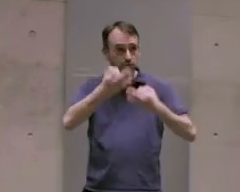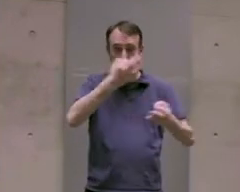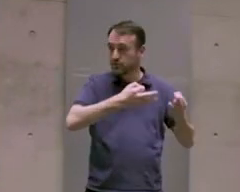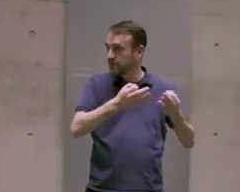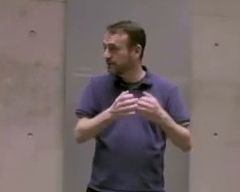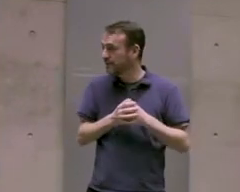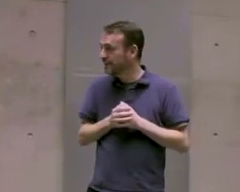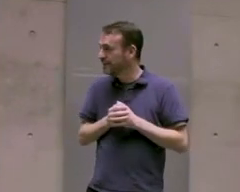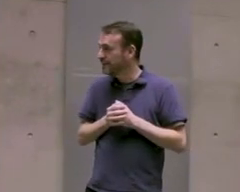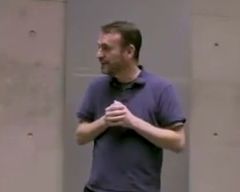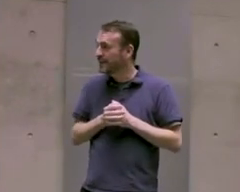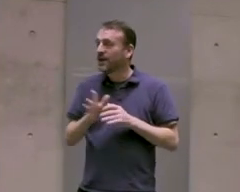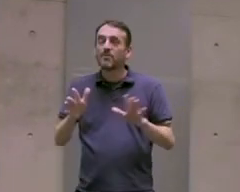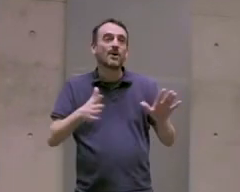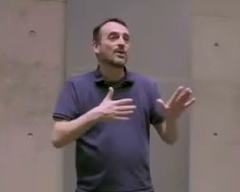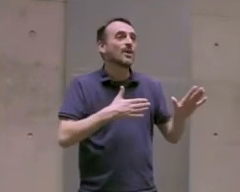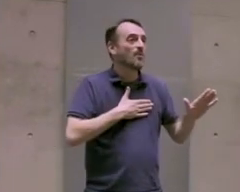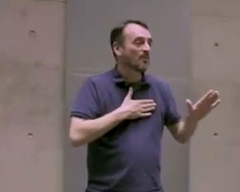questions.